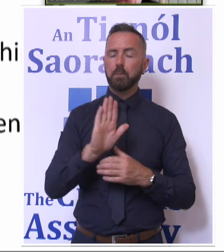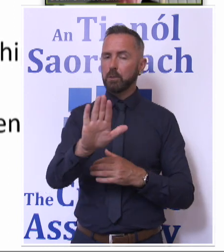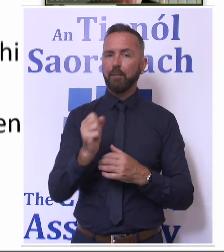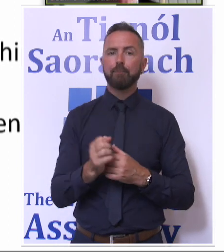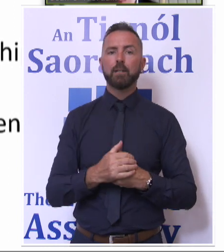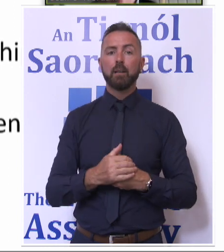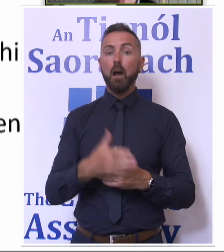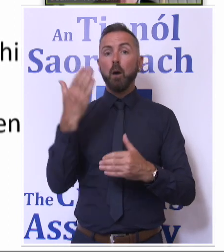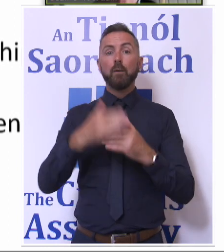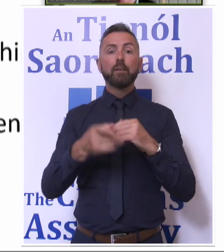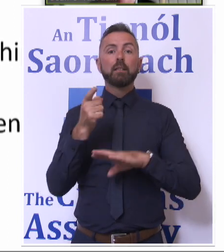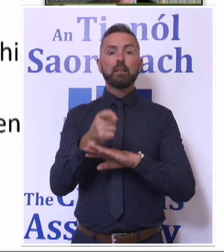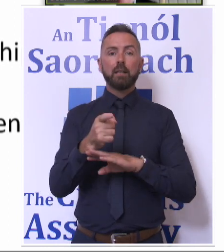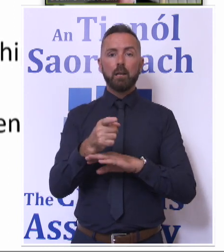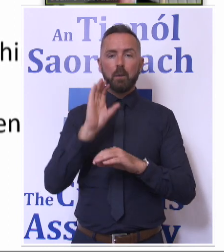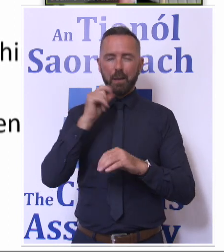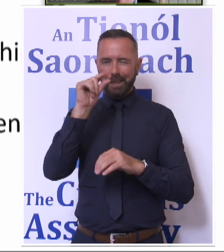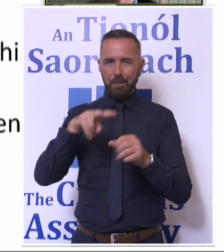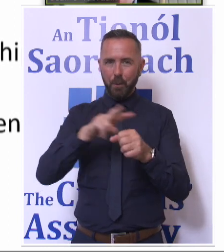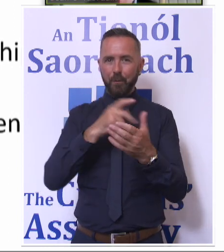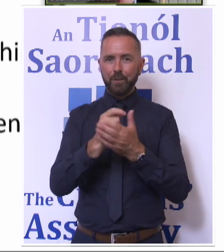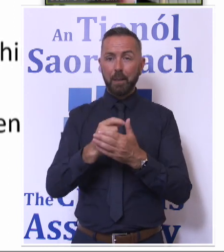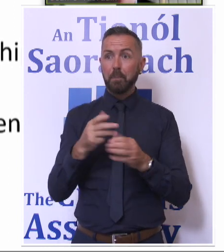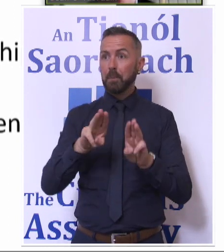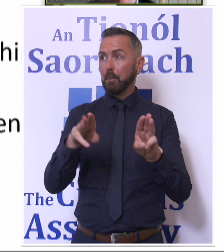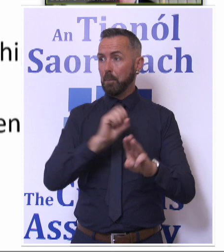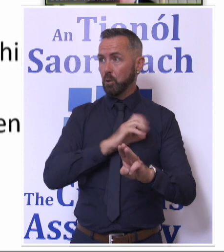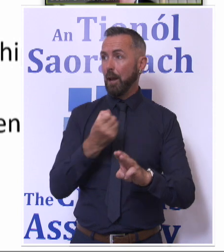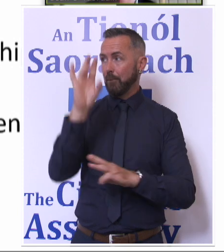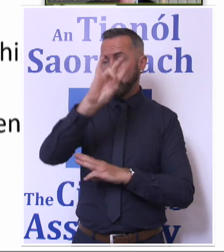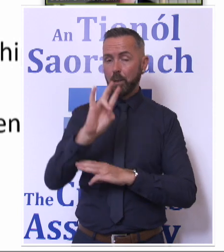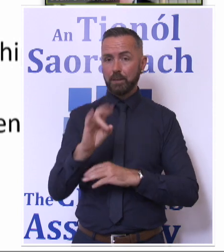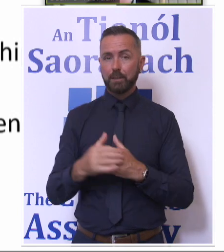I'll finish there, Jim, because I'm conscious of running over time and people may have questions that I'm happy